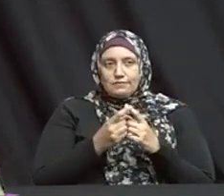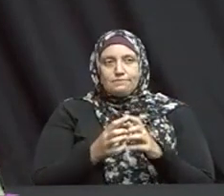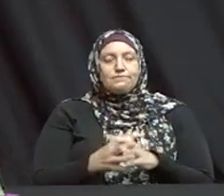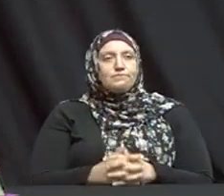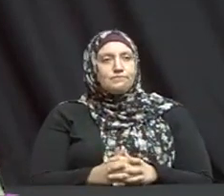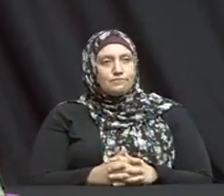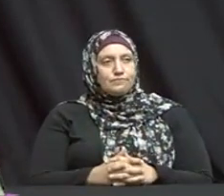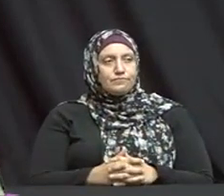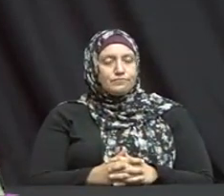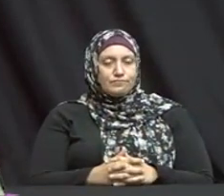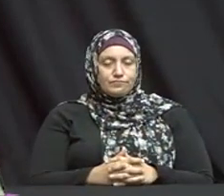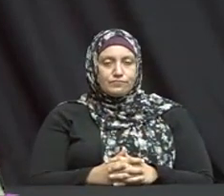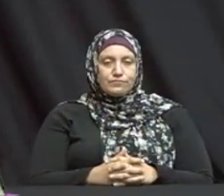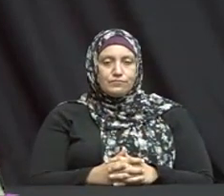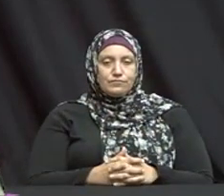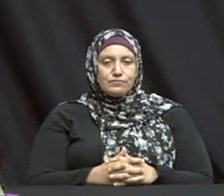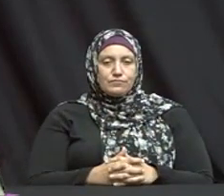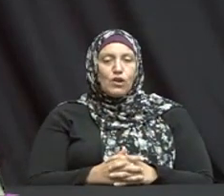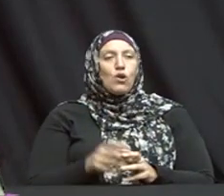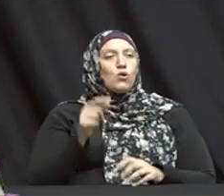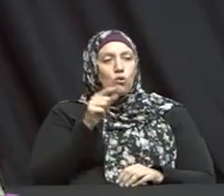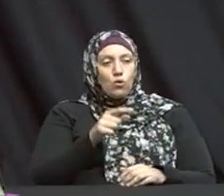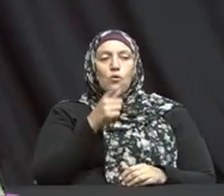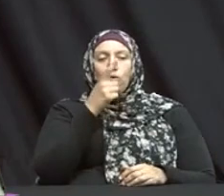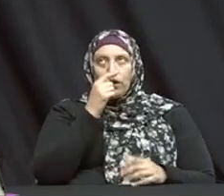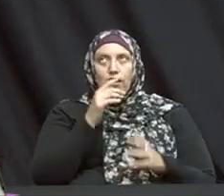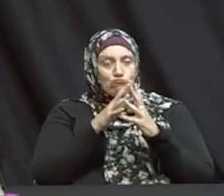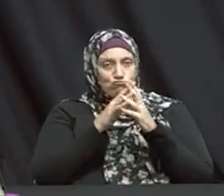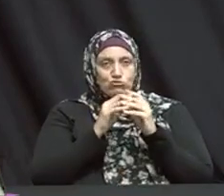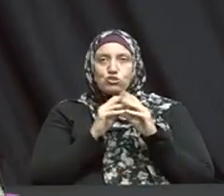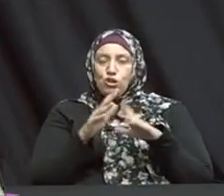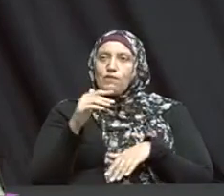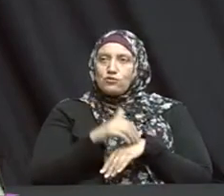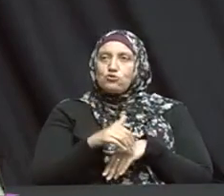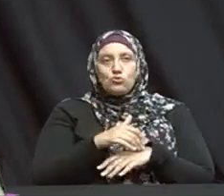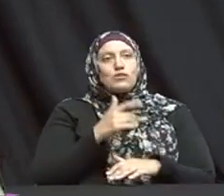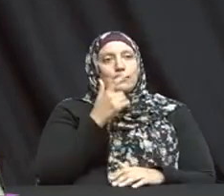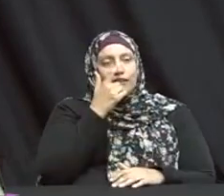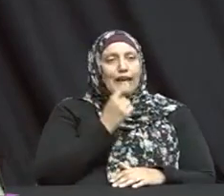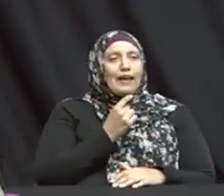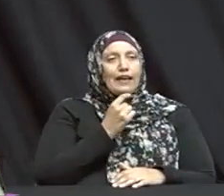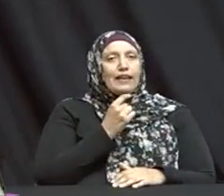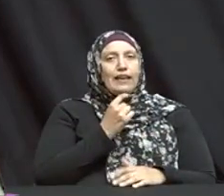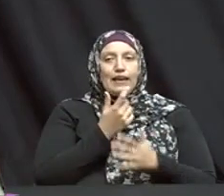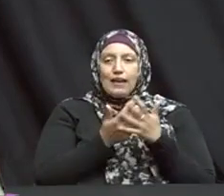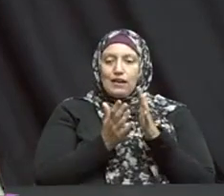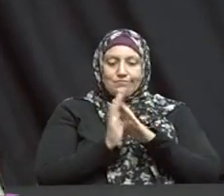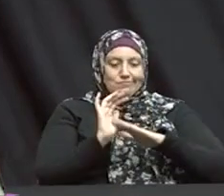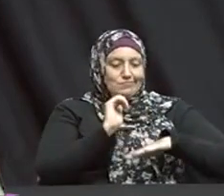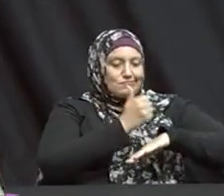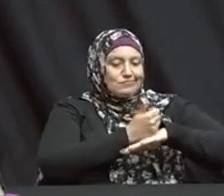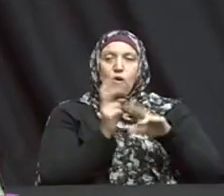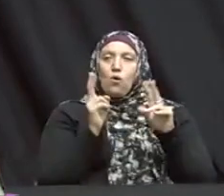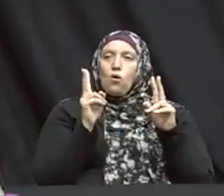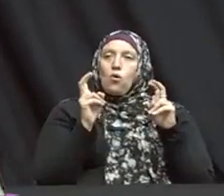can resolve these issues by creating trusts, in particular unit